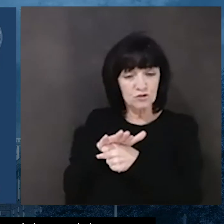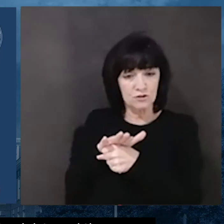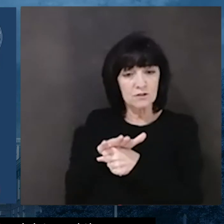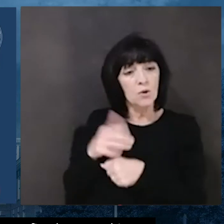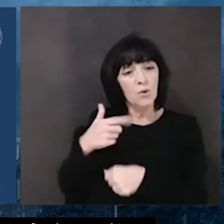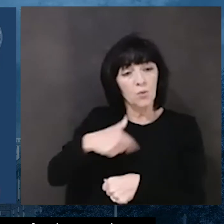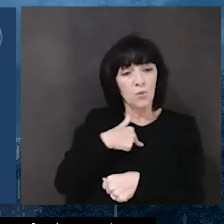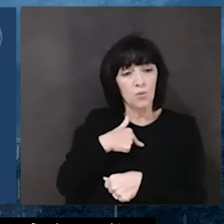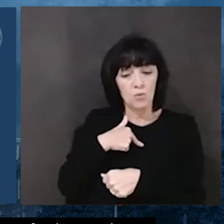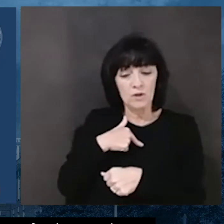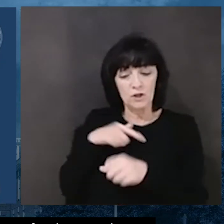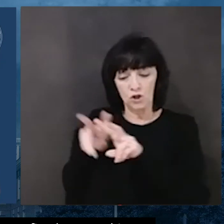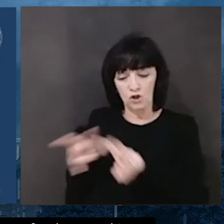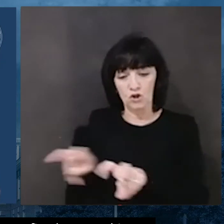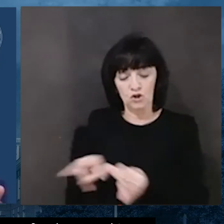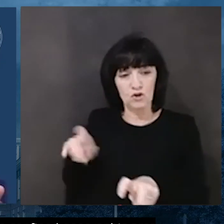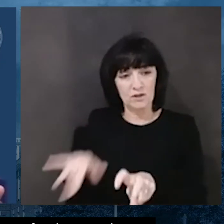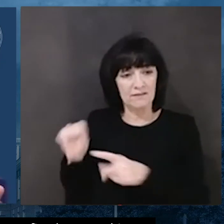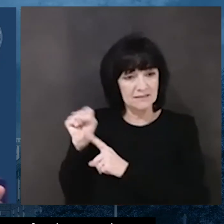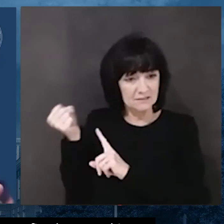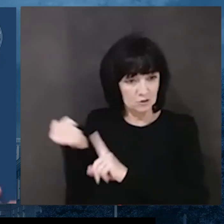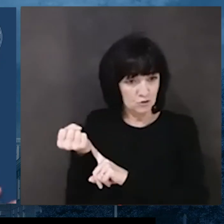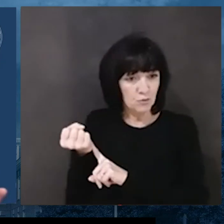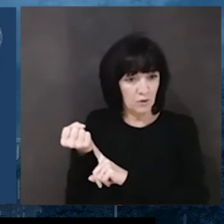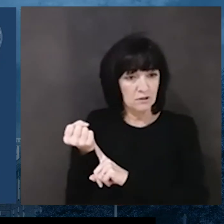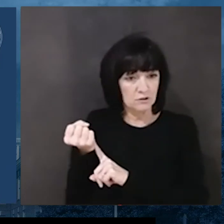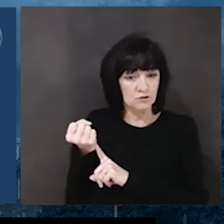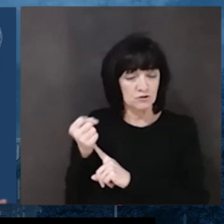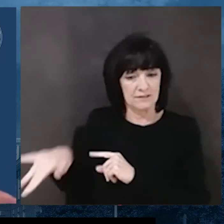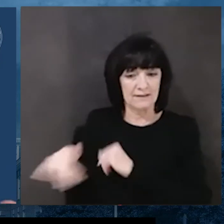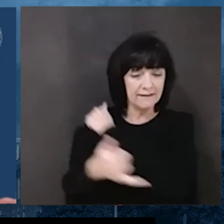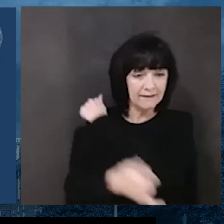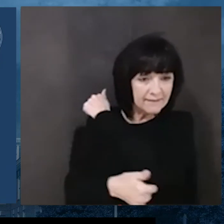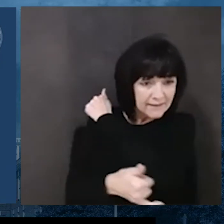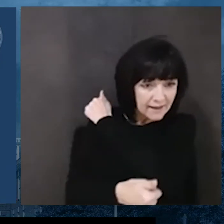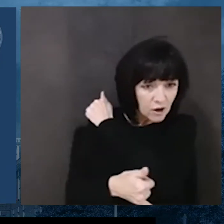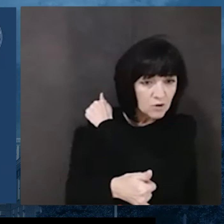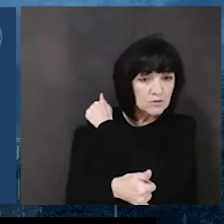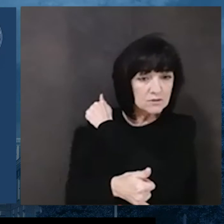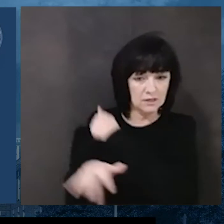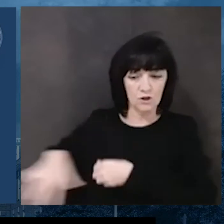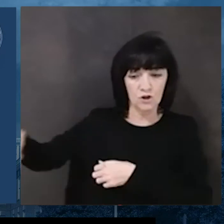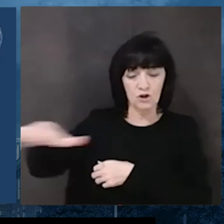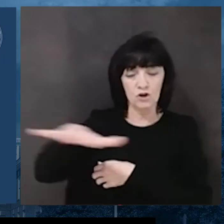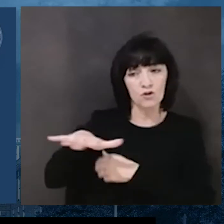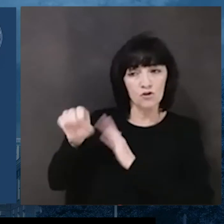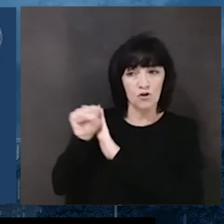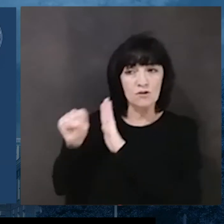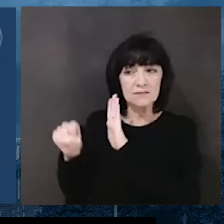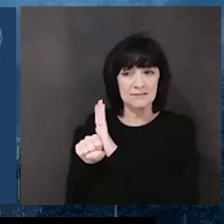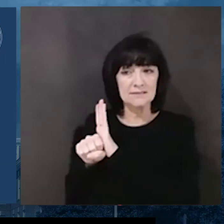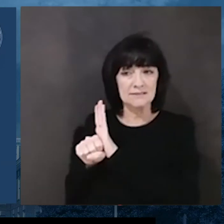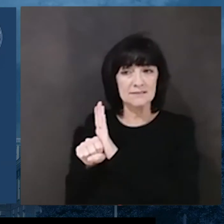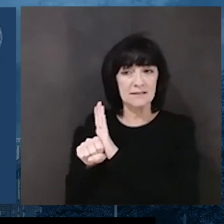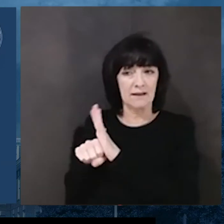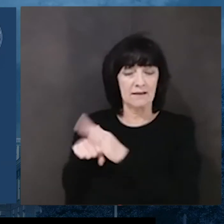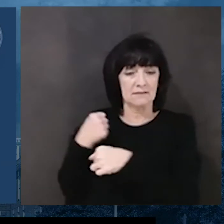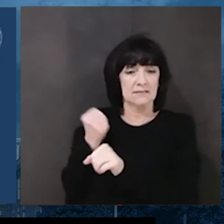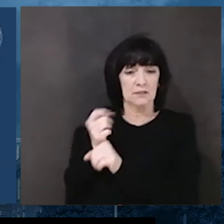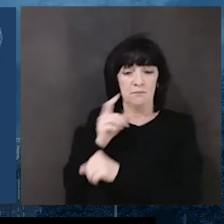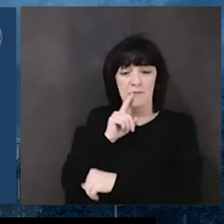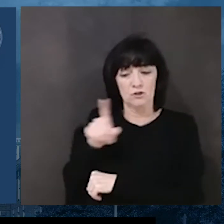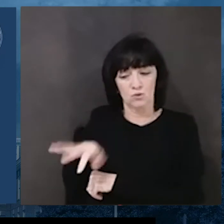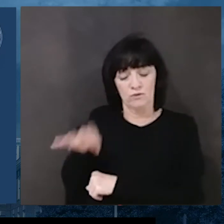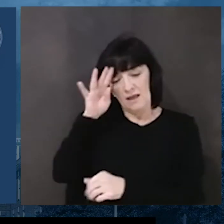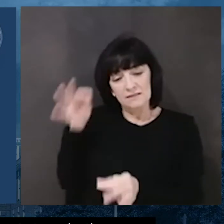at what's the situation in the county and across the state to make those